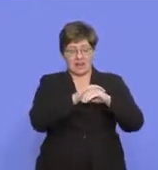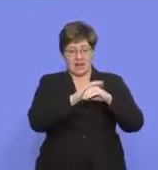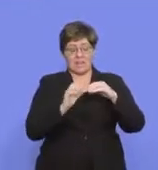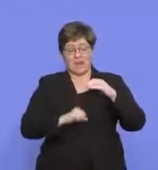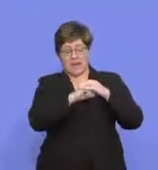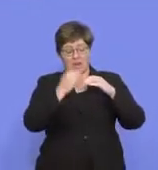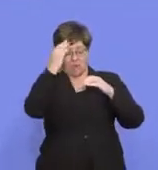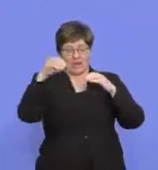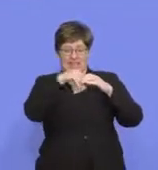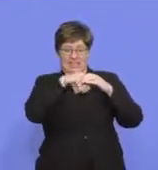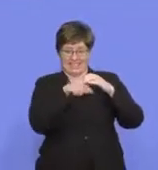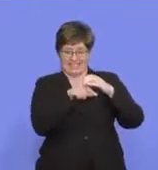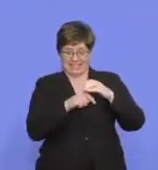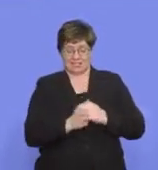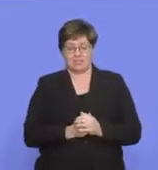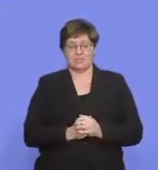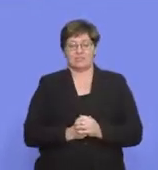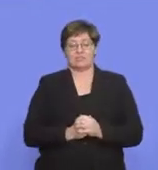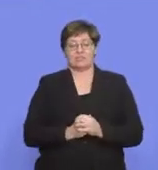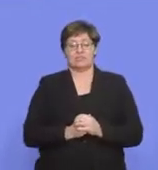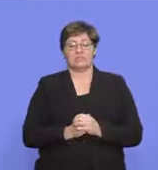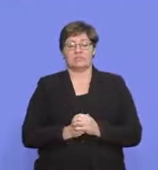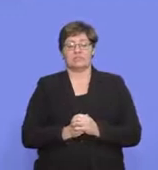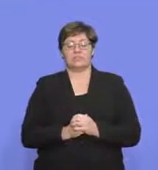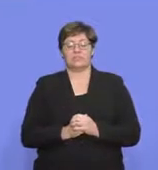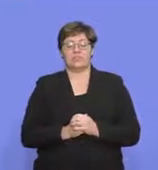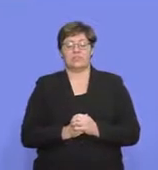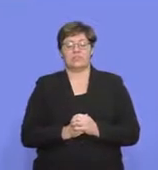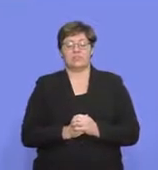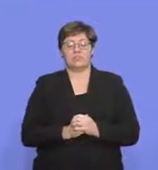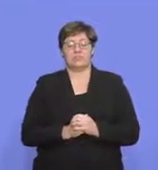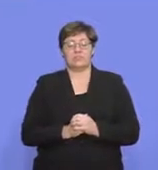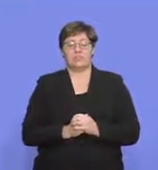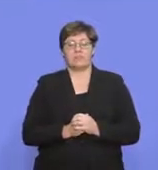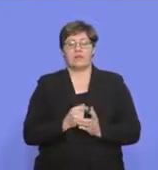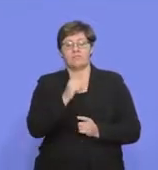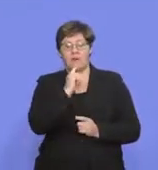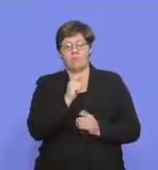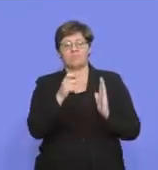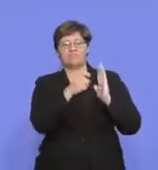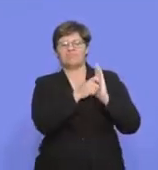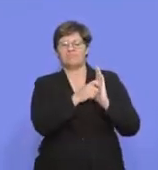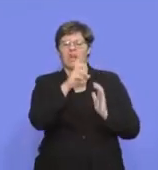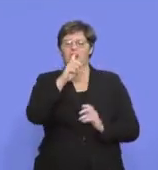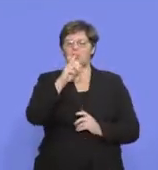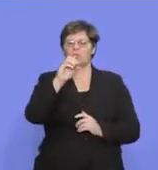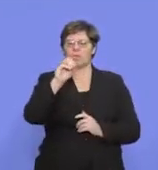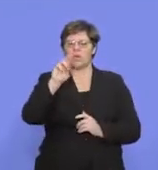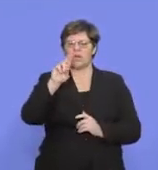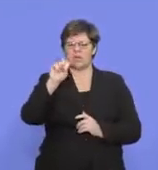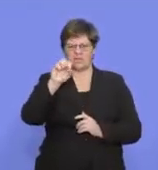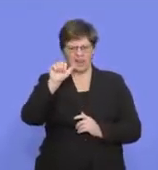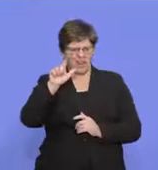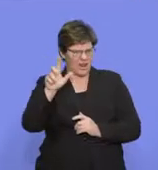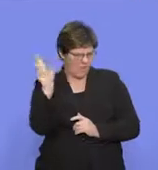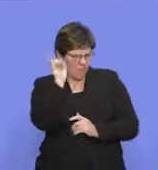situated. Right, we've already said that. Now we get a nice term here, dorsal. And I think you've heard this term before,